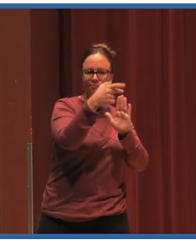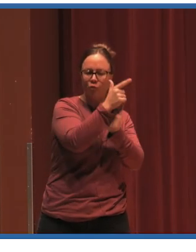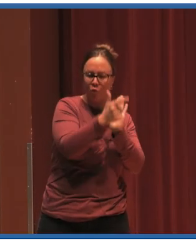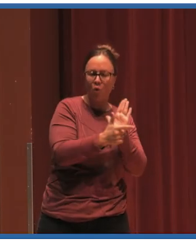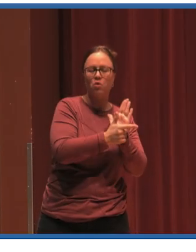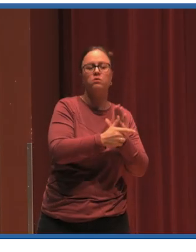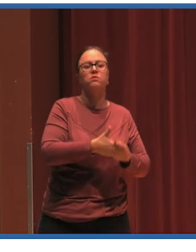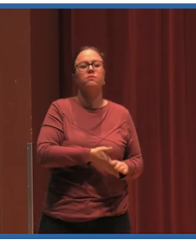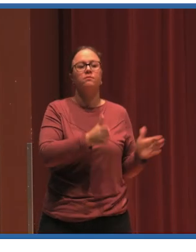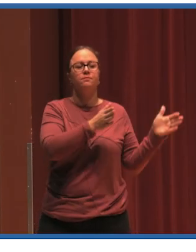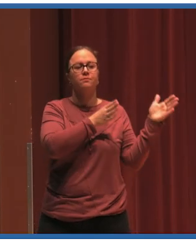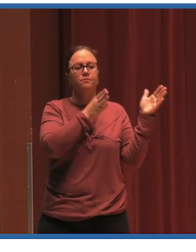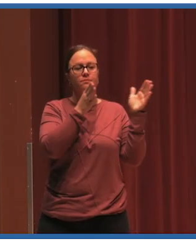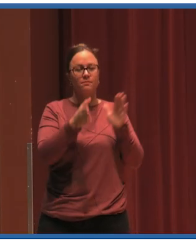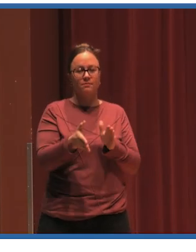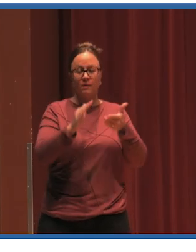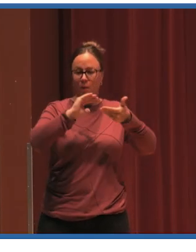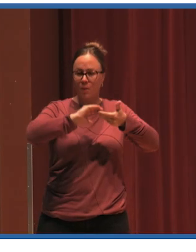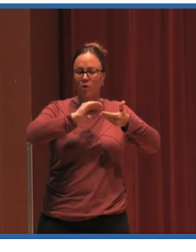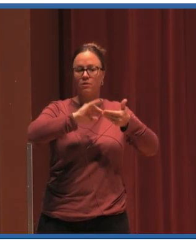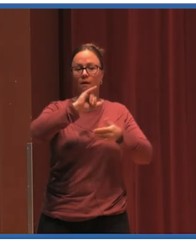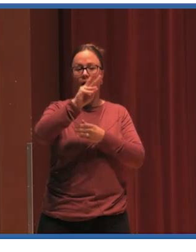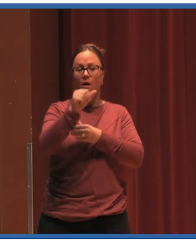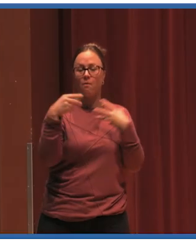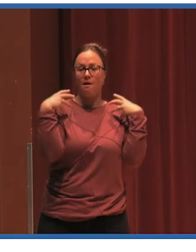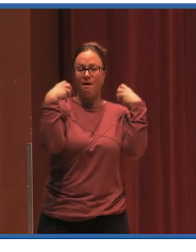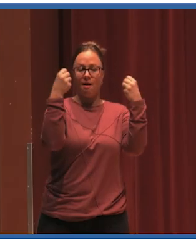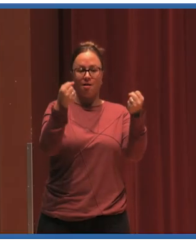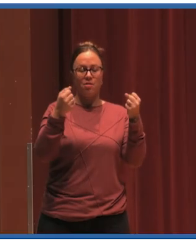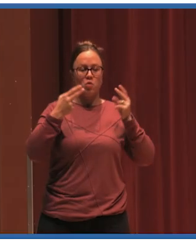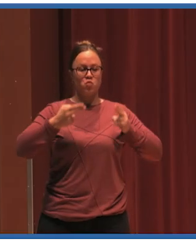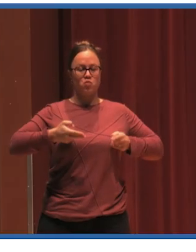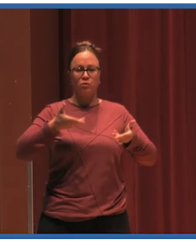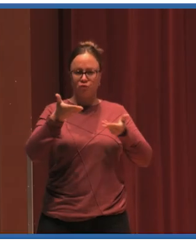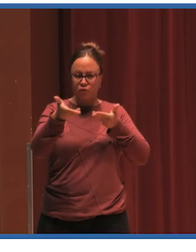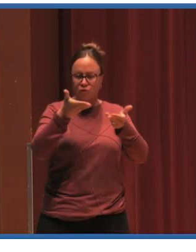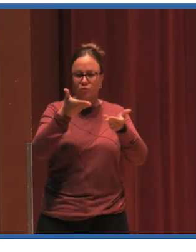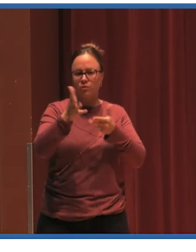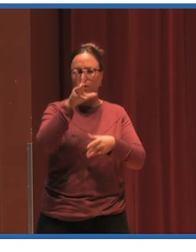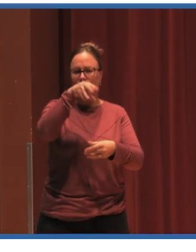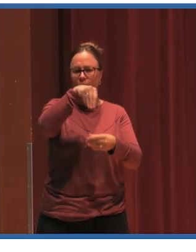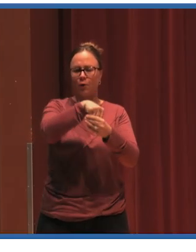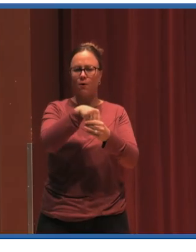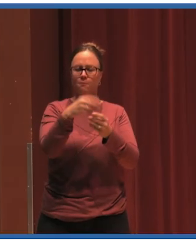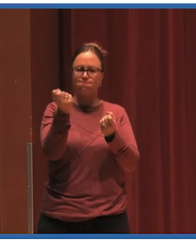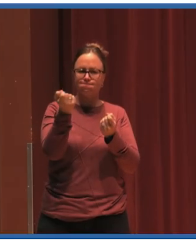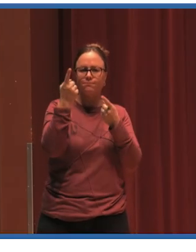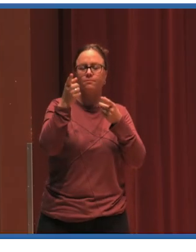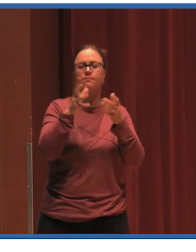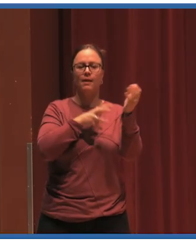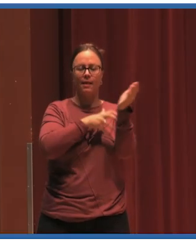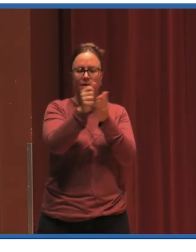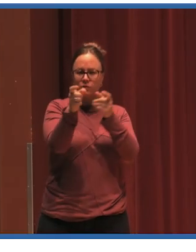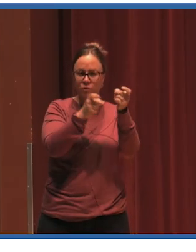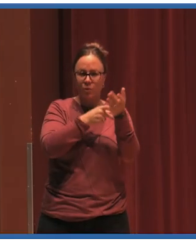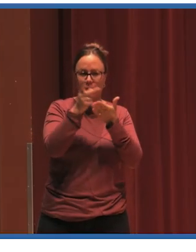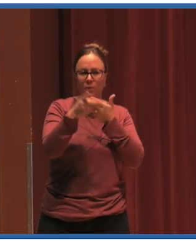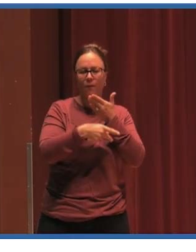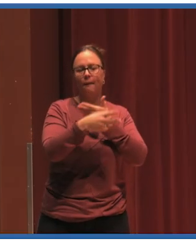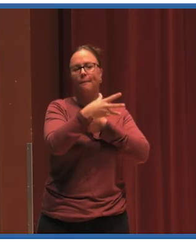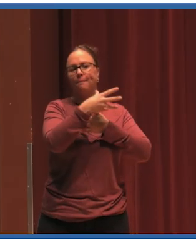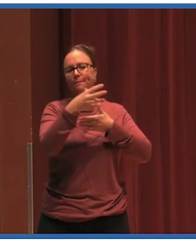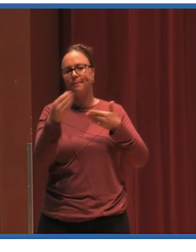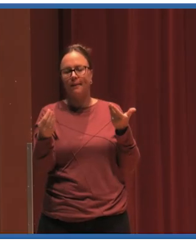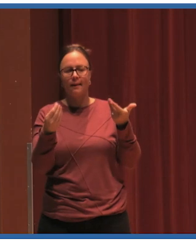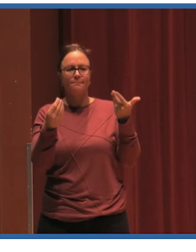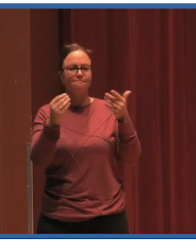we also have, again, our partners at Iowa Health and Human Services, and that includes the Comprehensive Cancer Control Program, but it also includes things like the Bureau